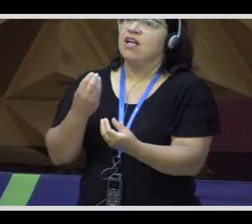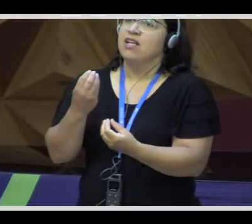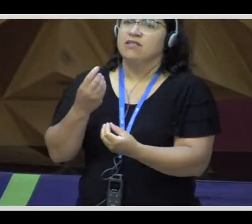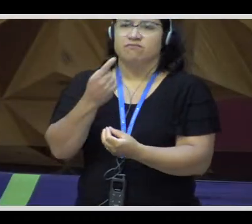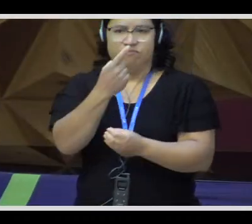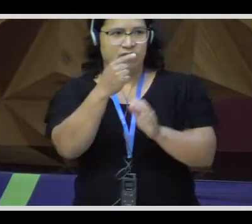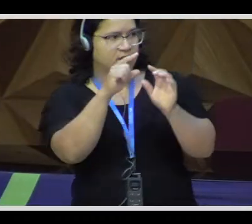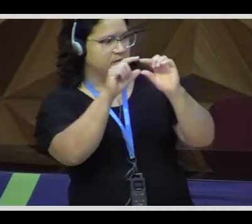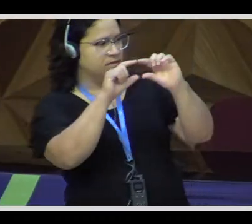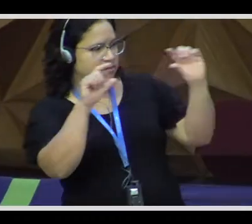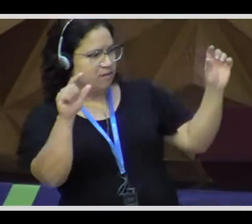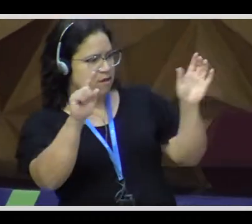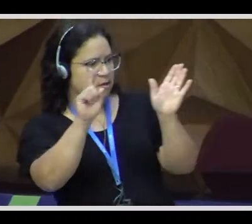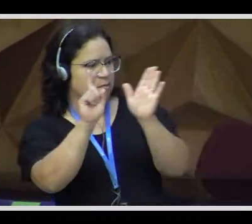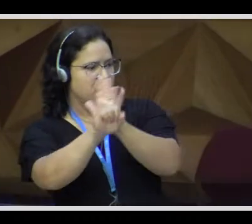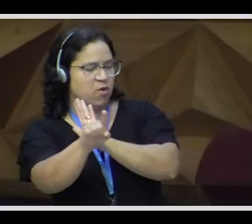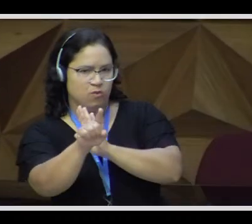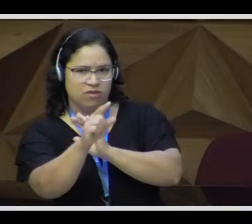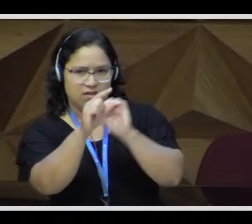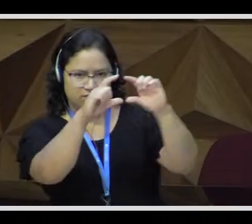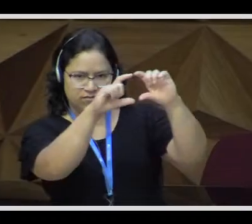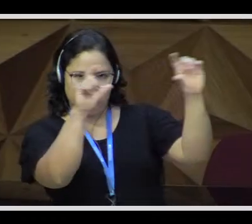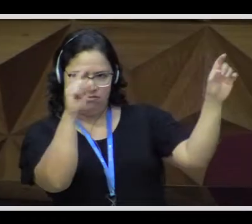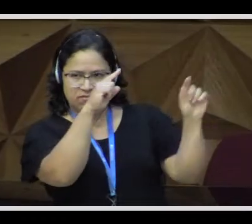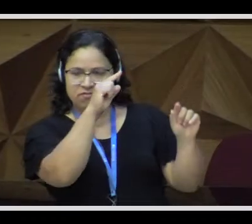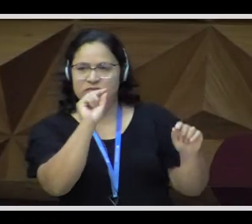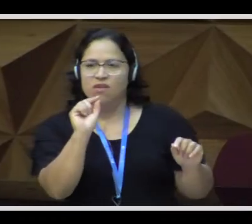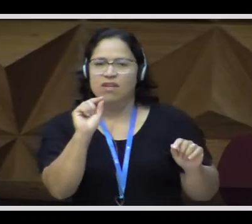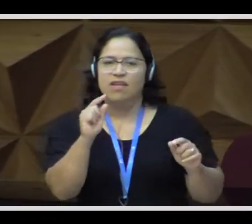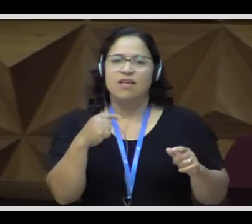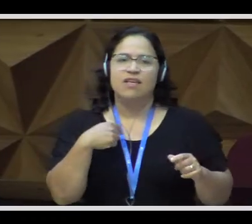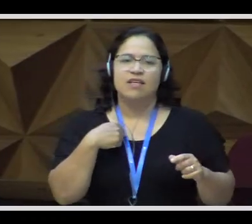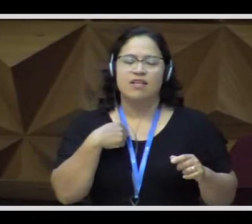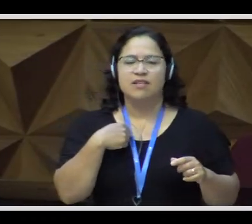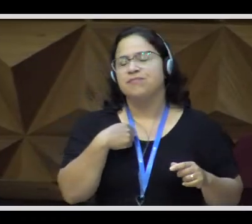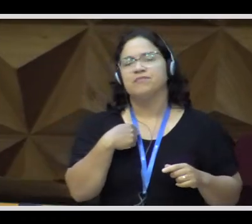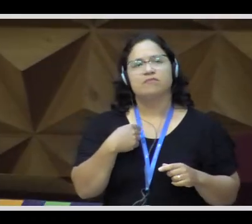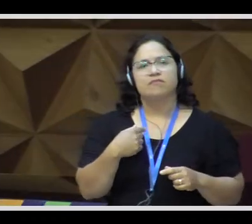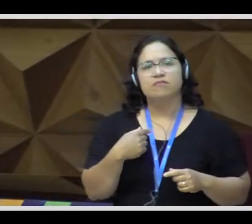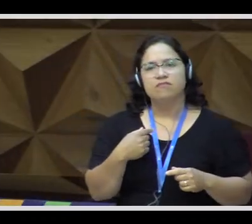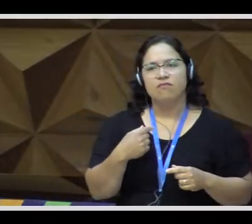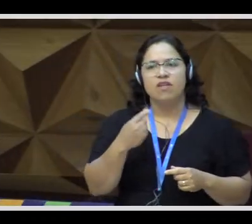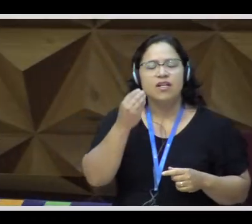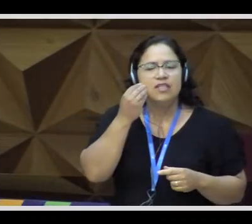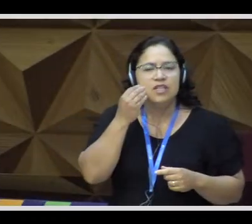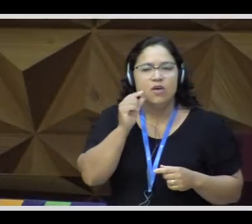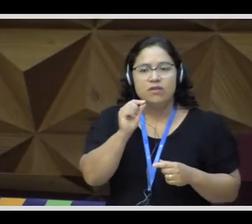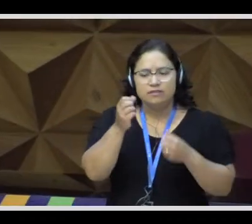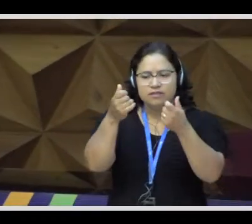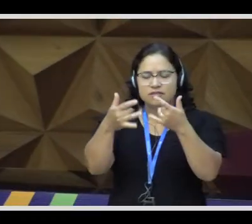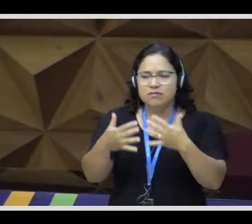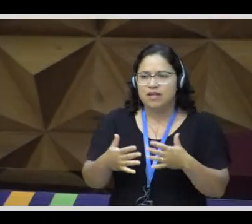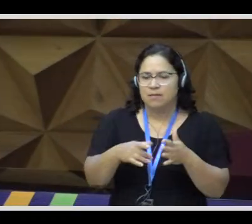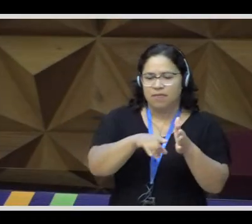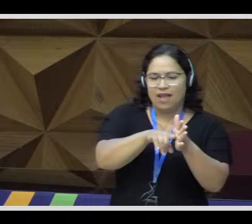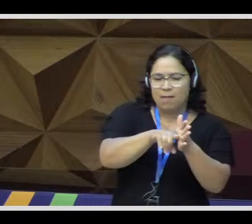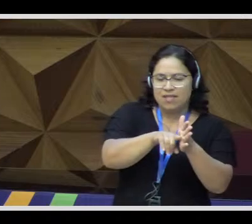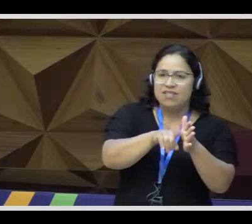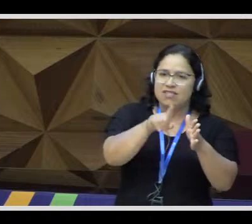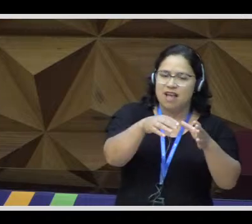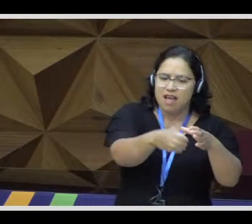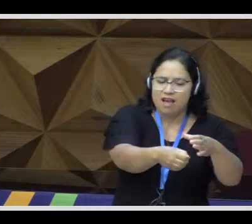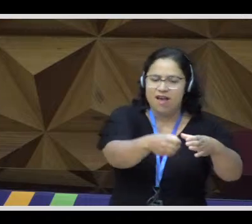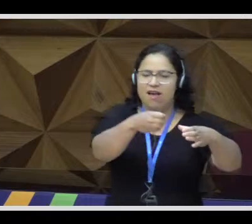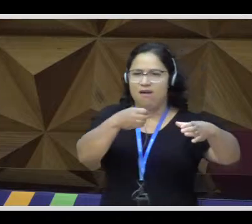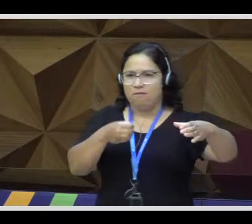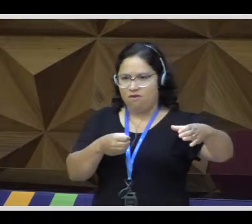best representation I found was this one. Surveys are based on representative samples. Social listening is